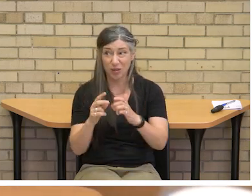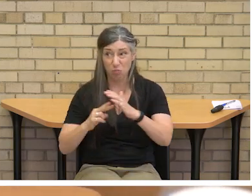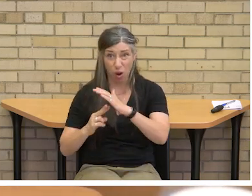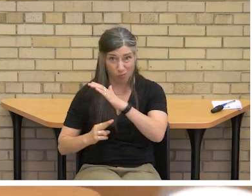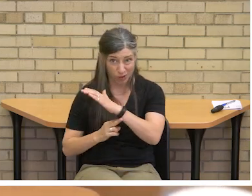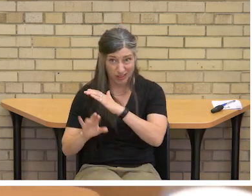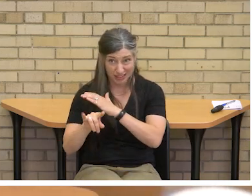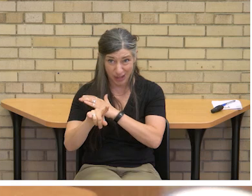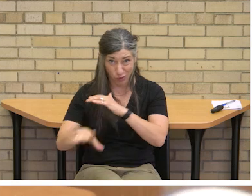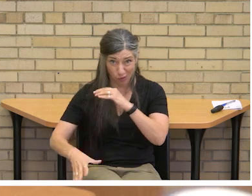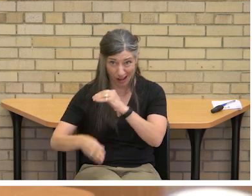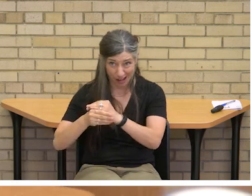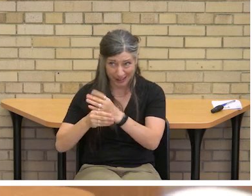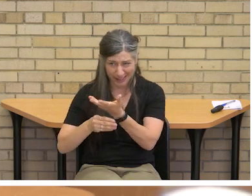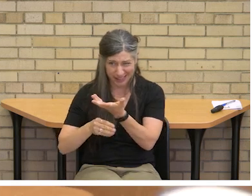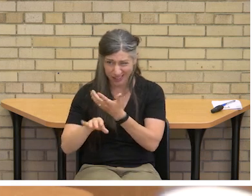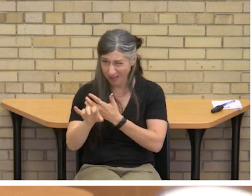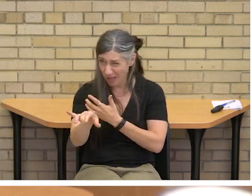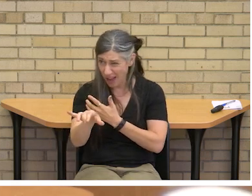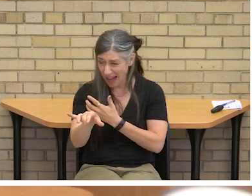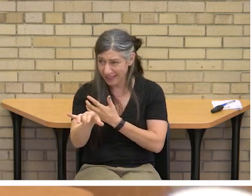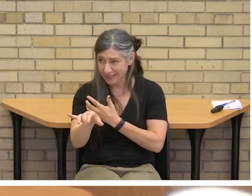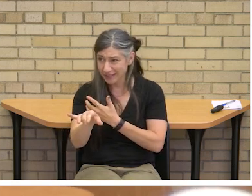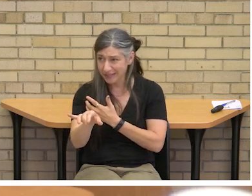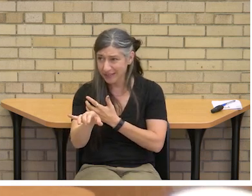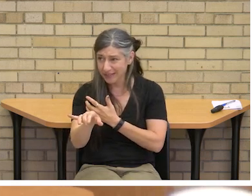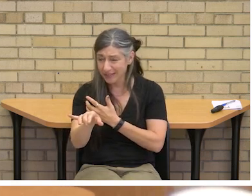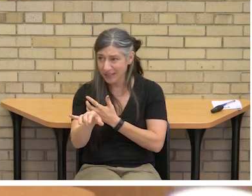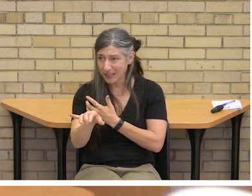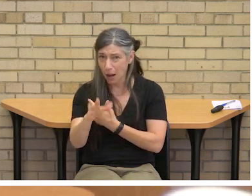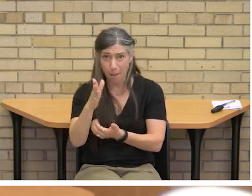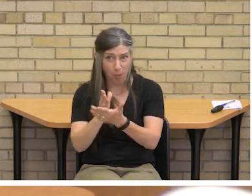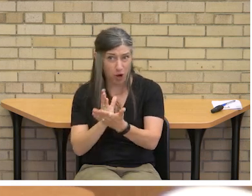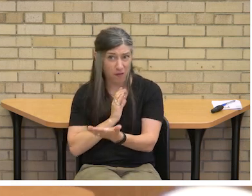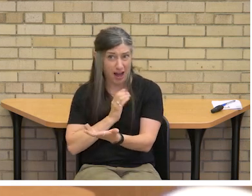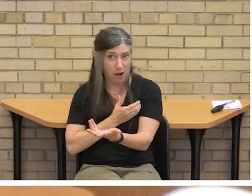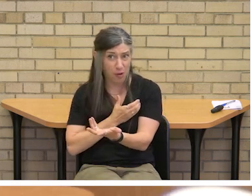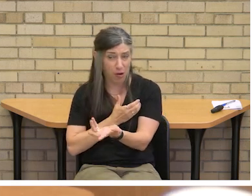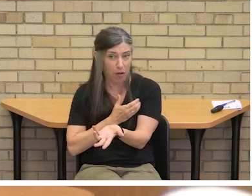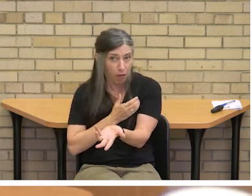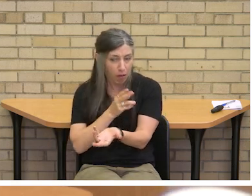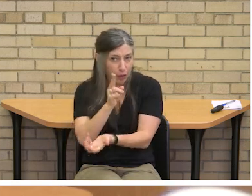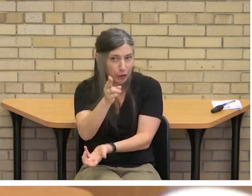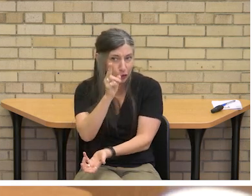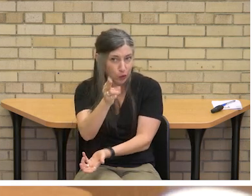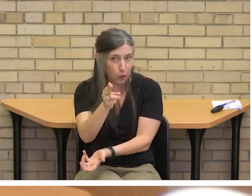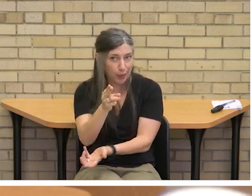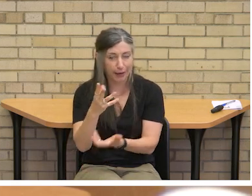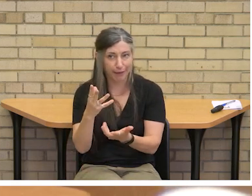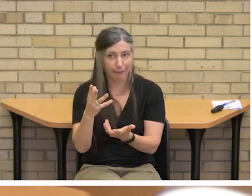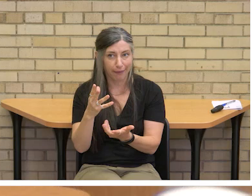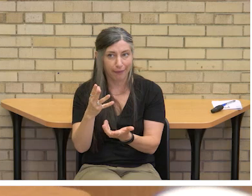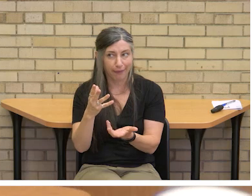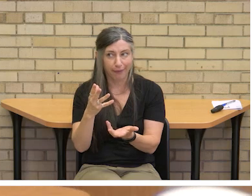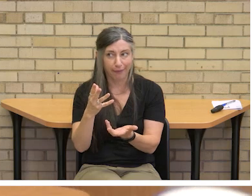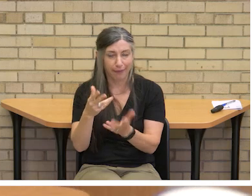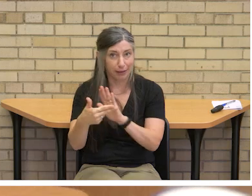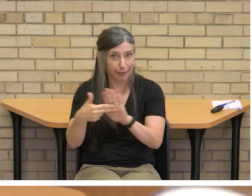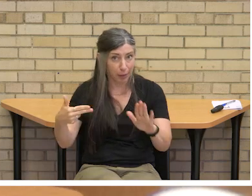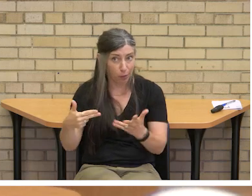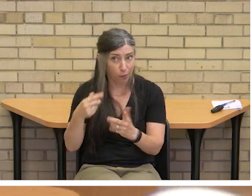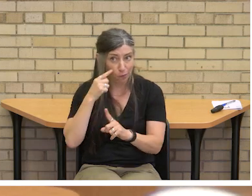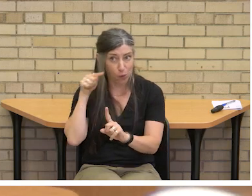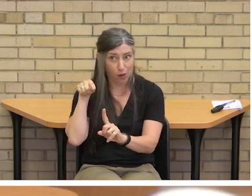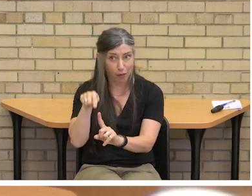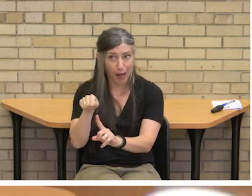added to the project, is that a contributing element to the historic status of Schenley Park? Because if it is, we need to pay more attention